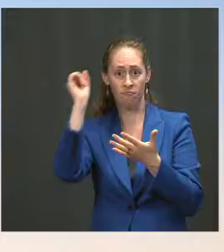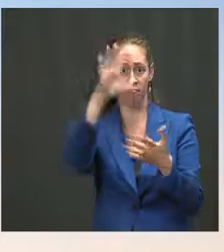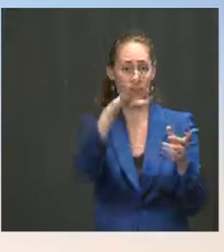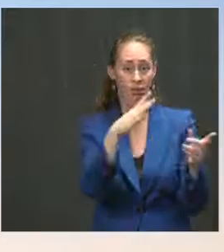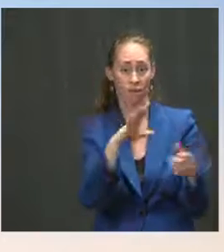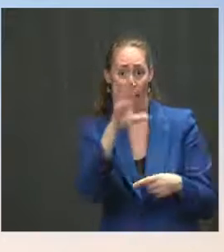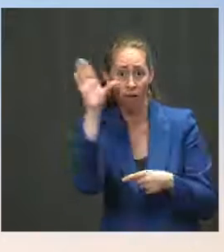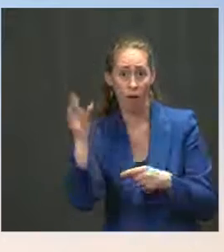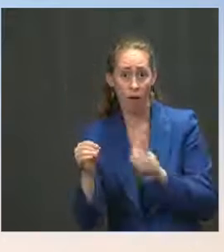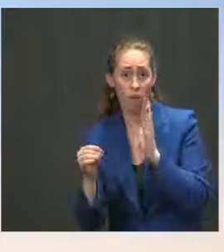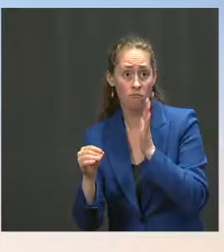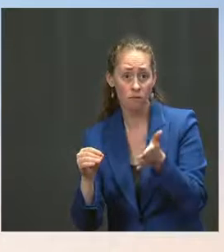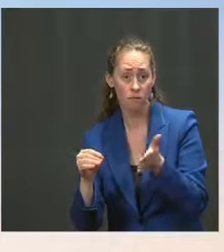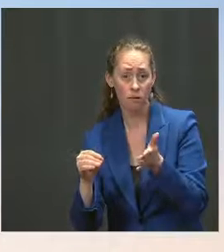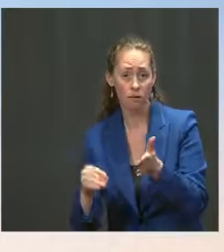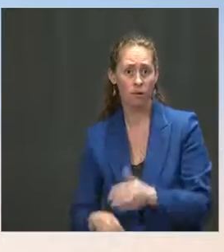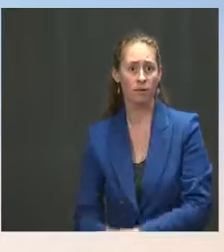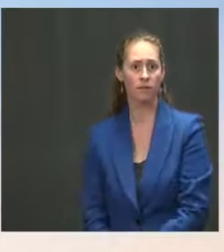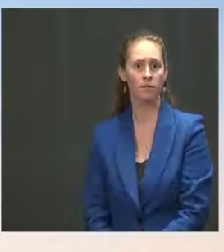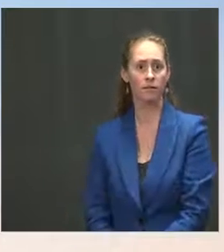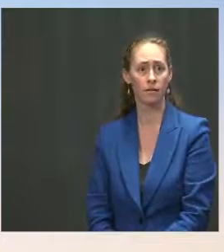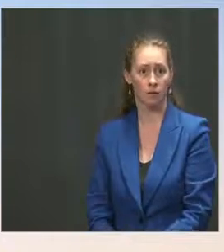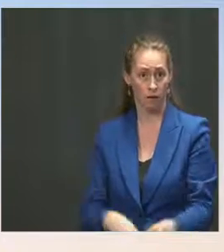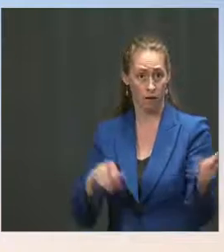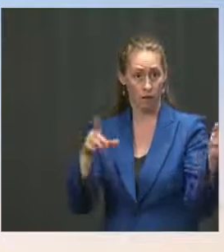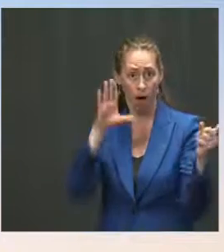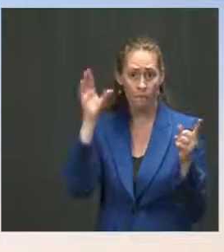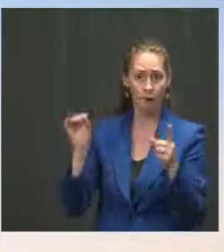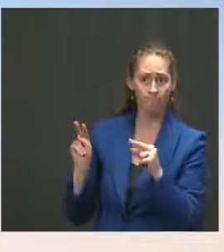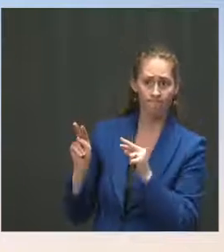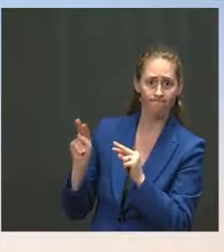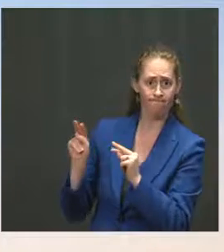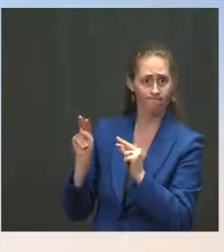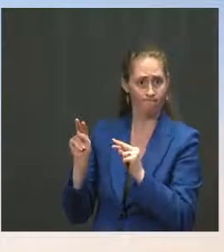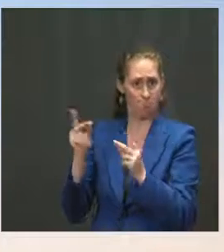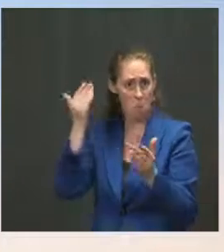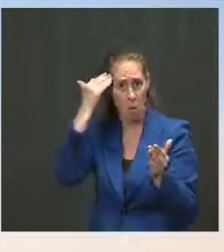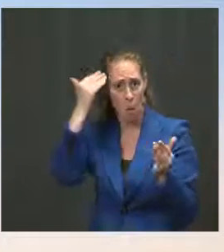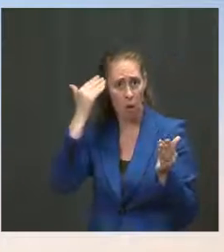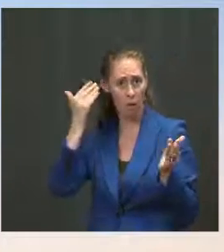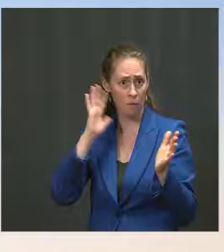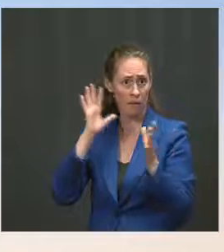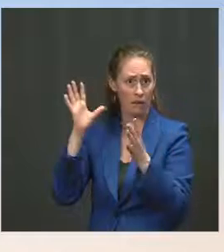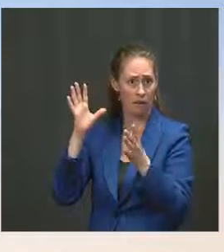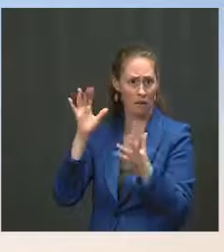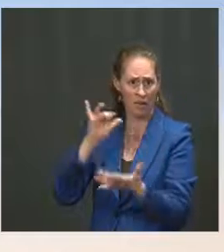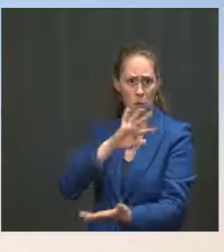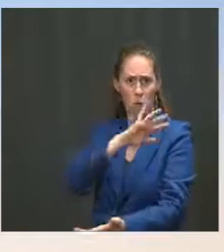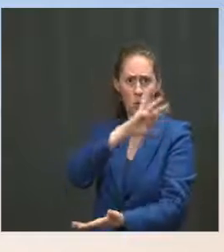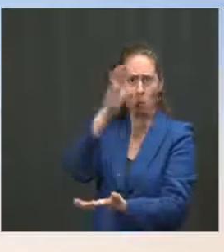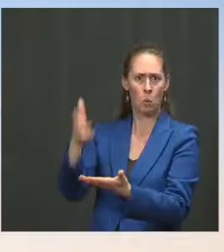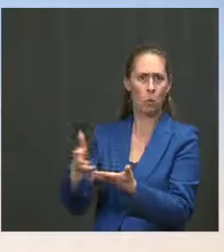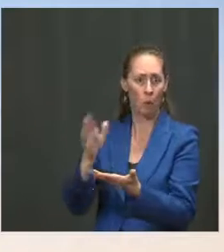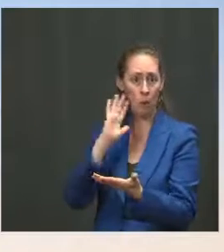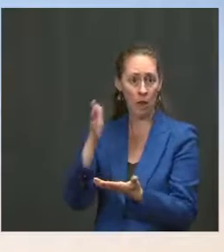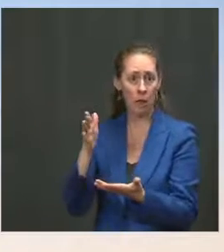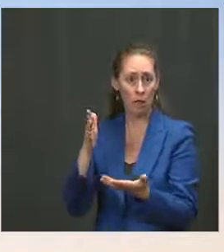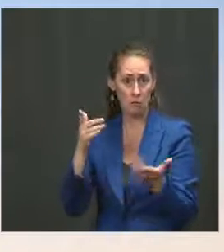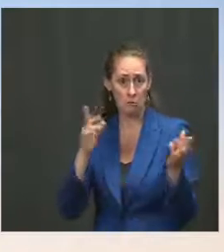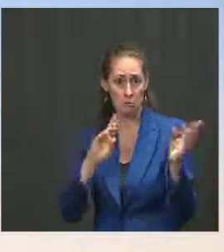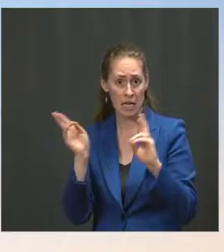And Africa also expects to receive a significant portion of doses from the pledge the president made at the